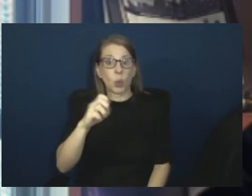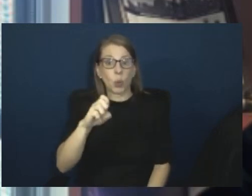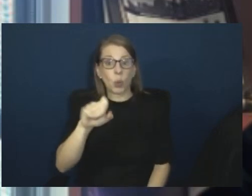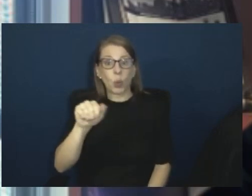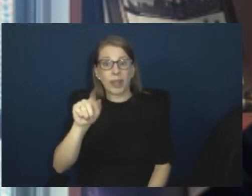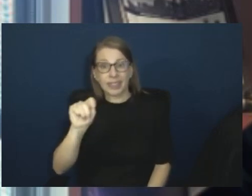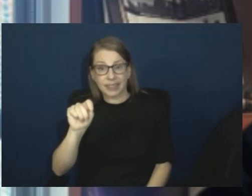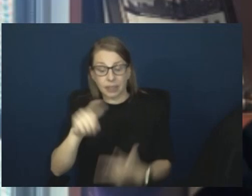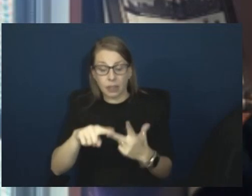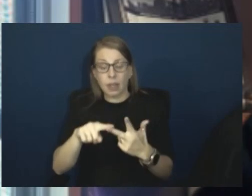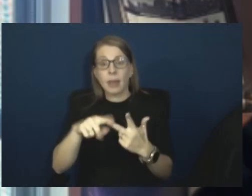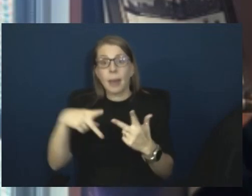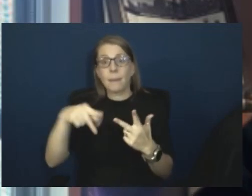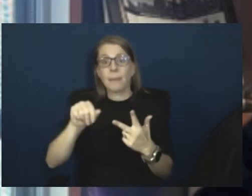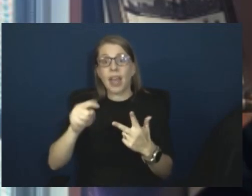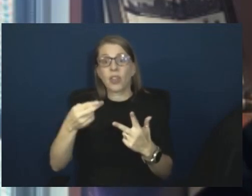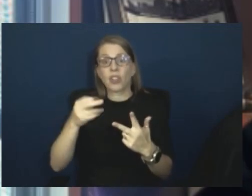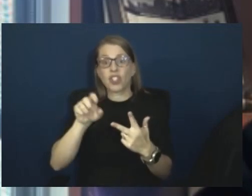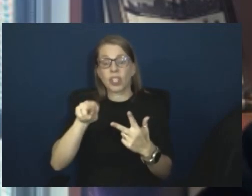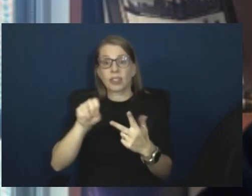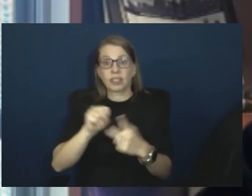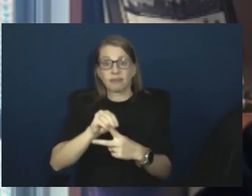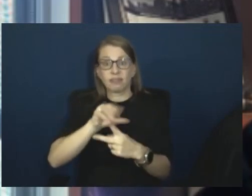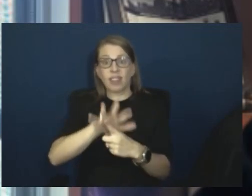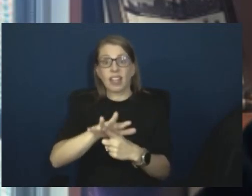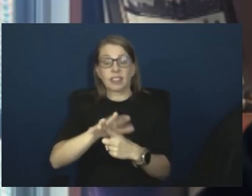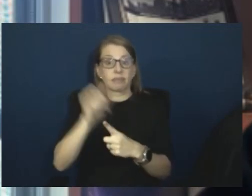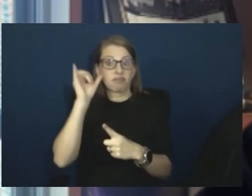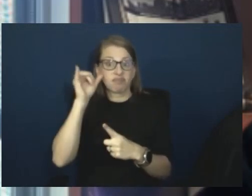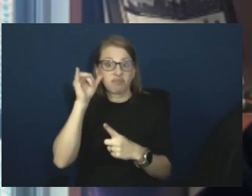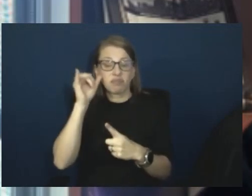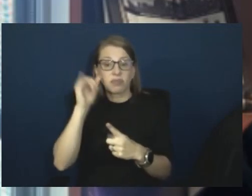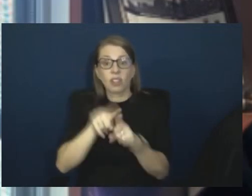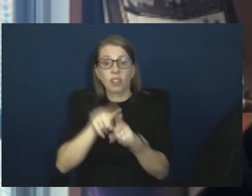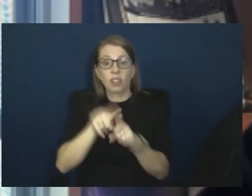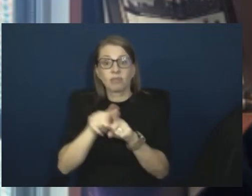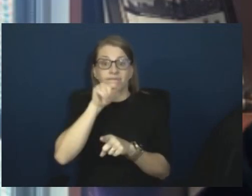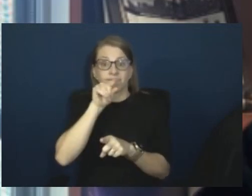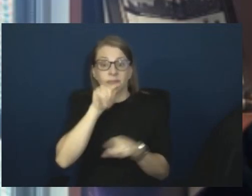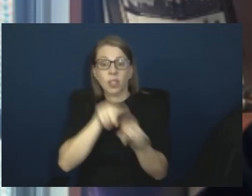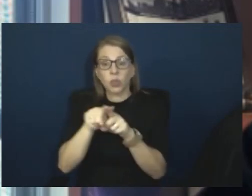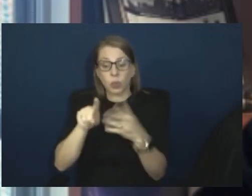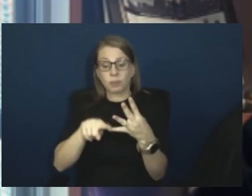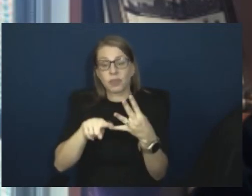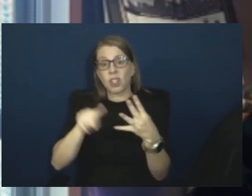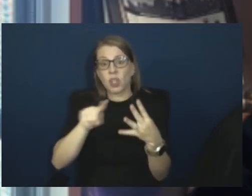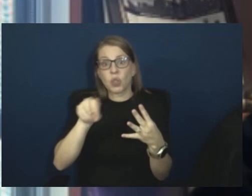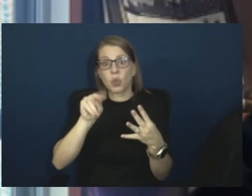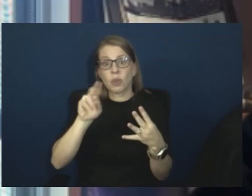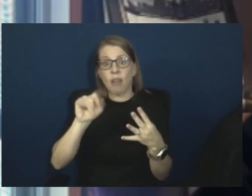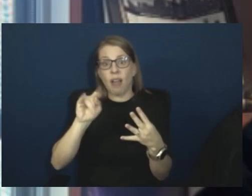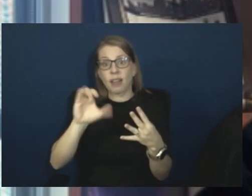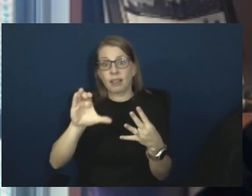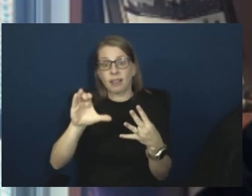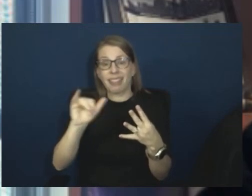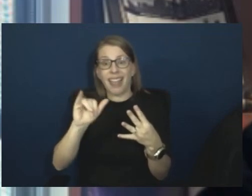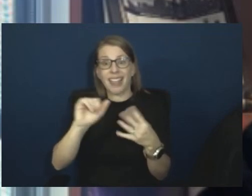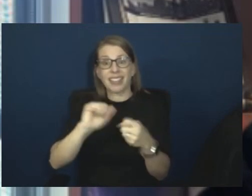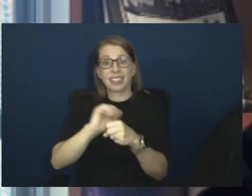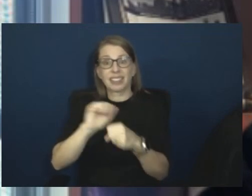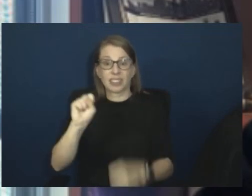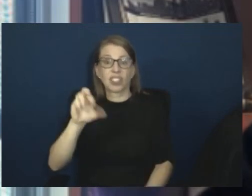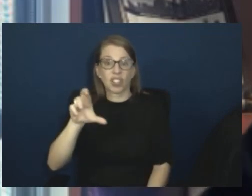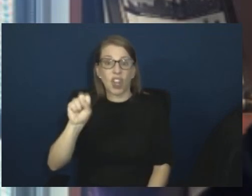pathogens that affect livestock and poultry, and then also zoonotic pathogens like SARS-CoV-2